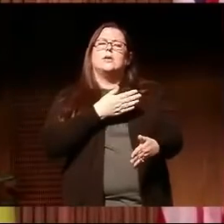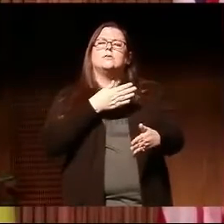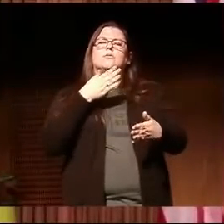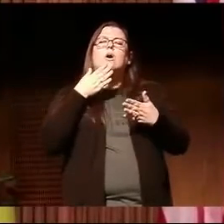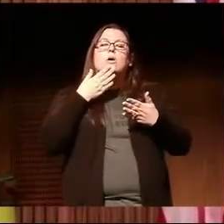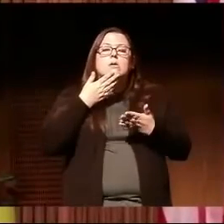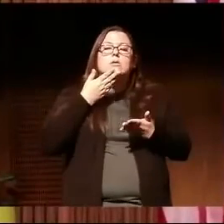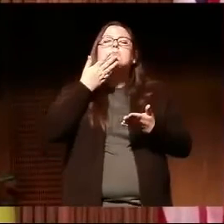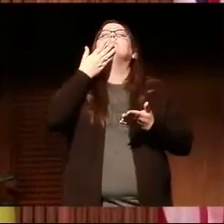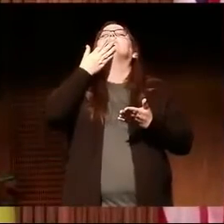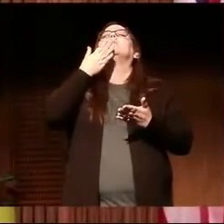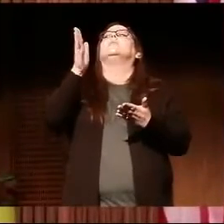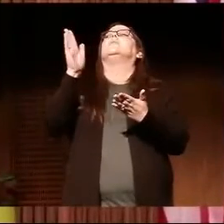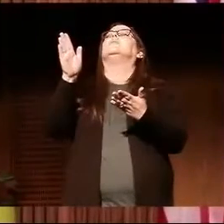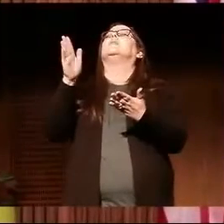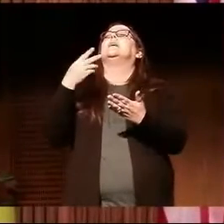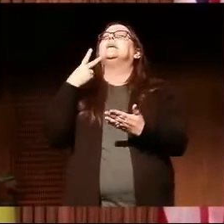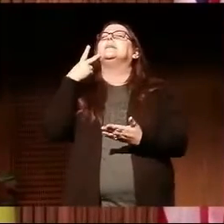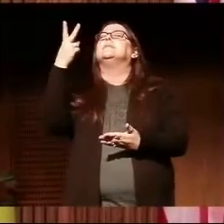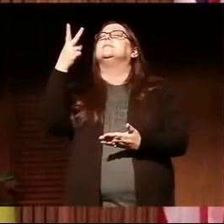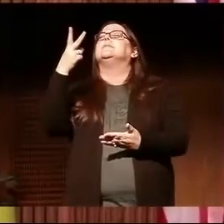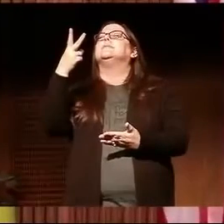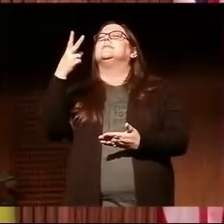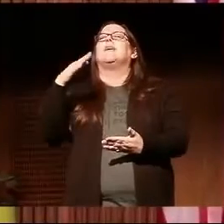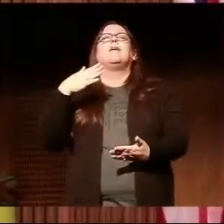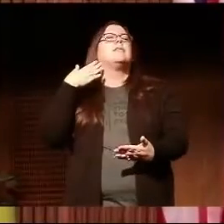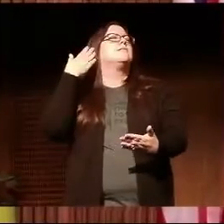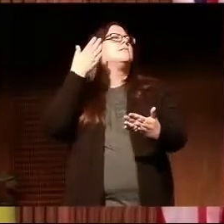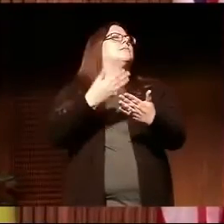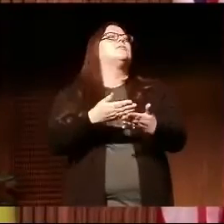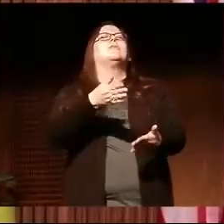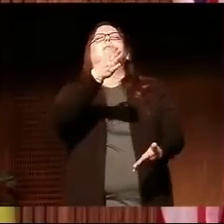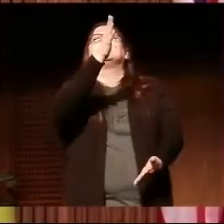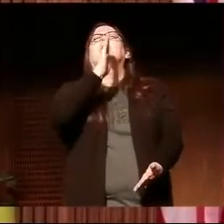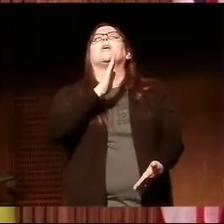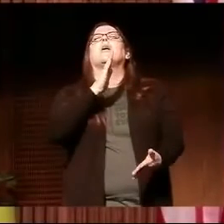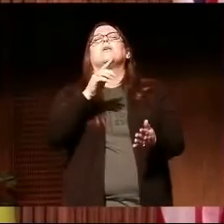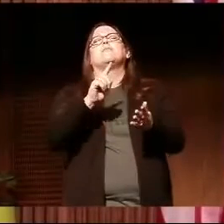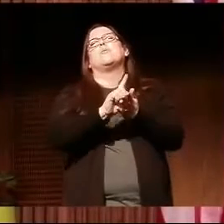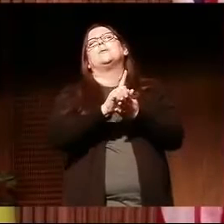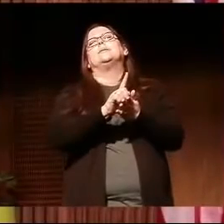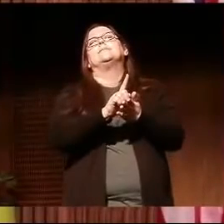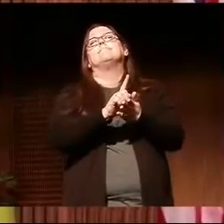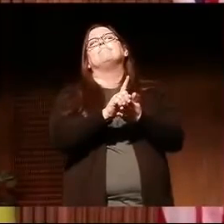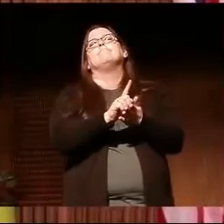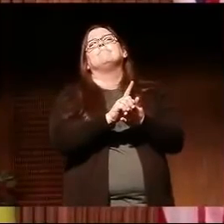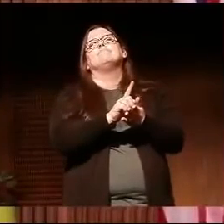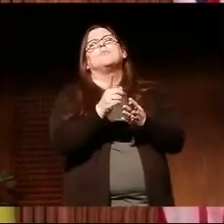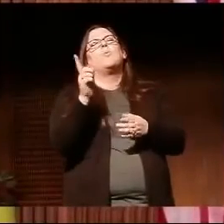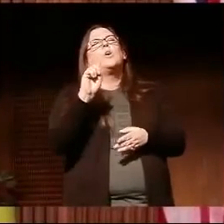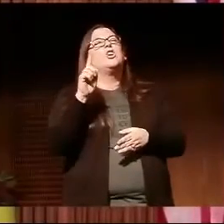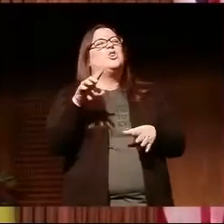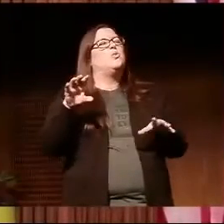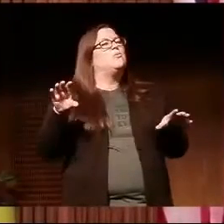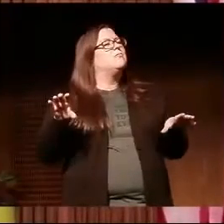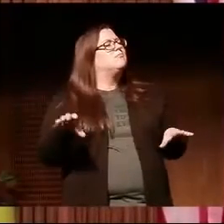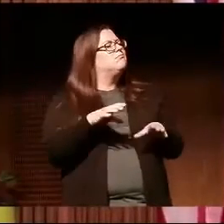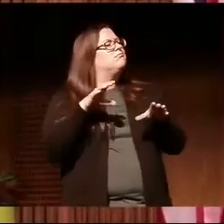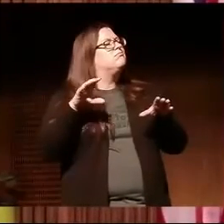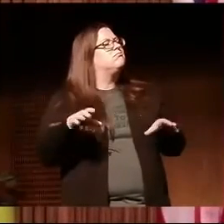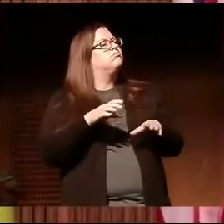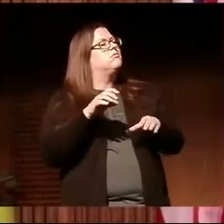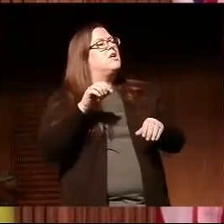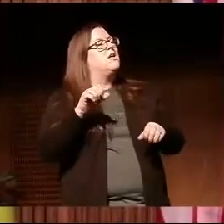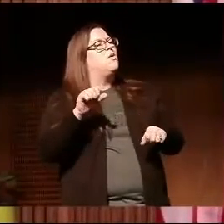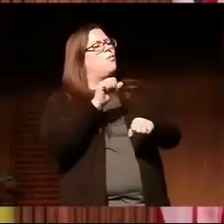and to find and see those good God moments. where you are active and at work in our lives and our